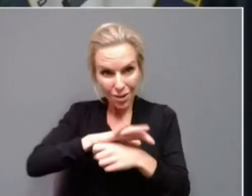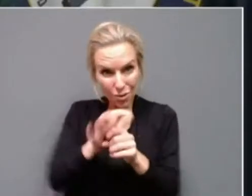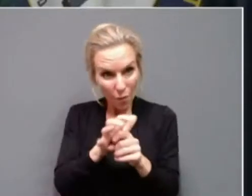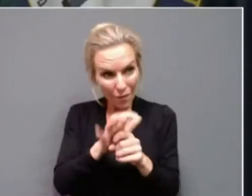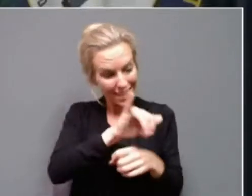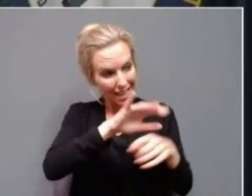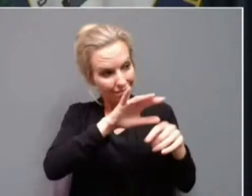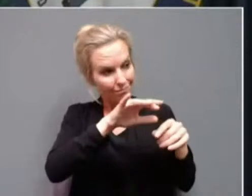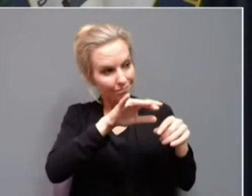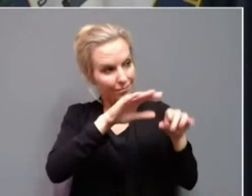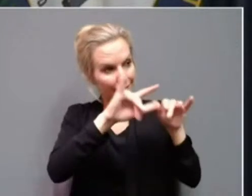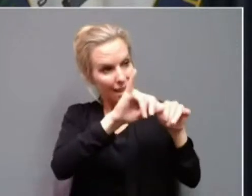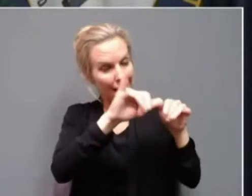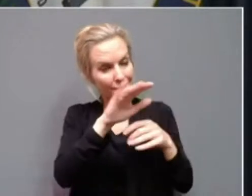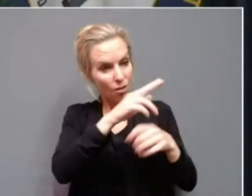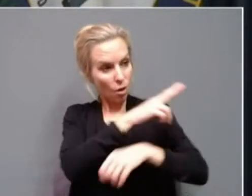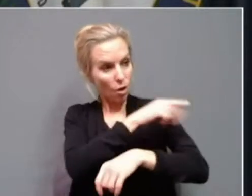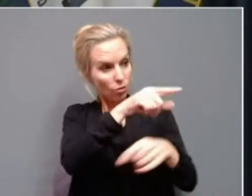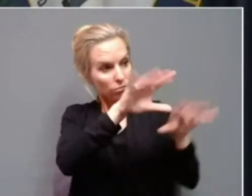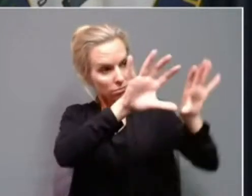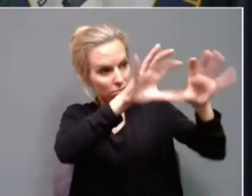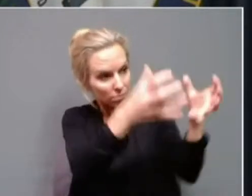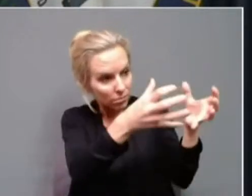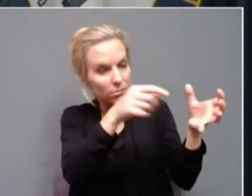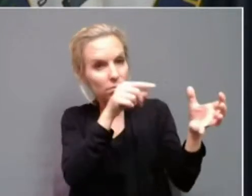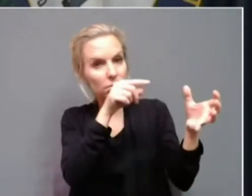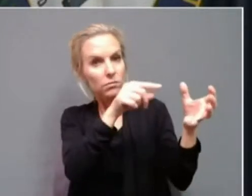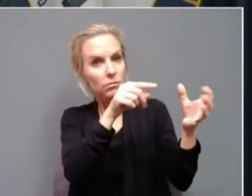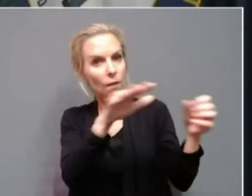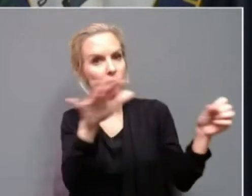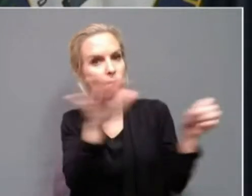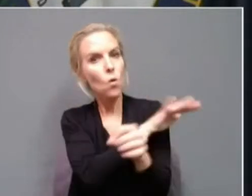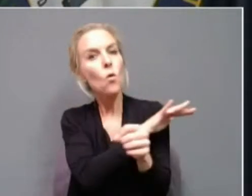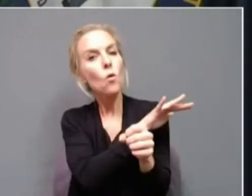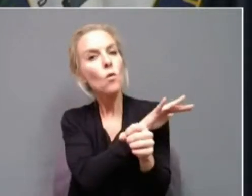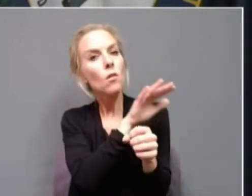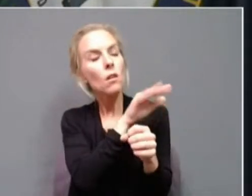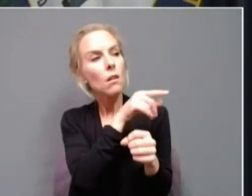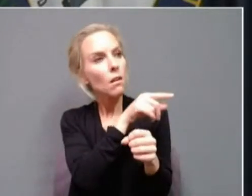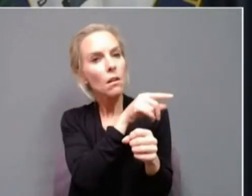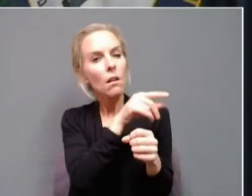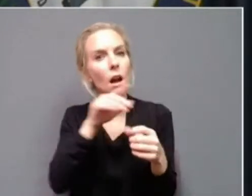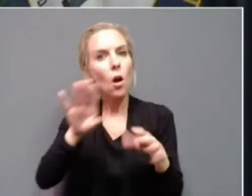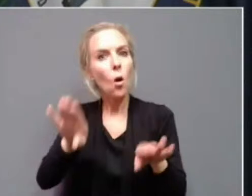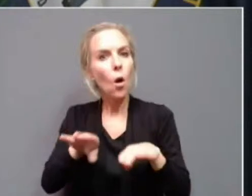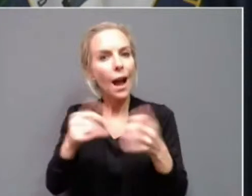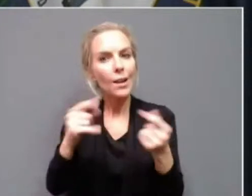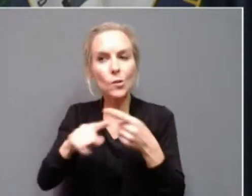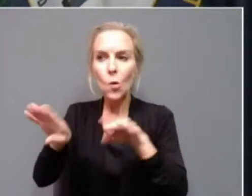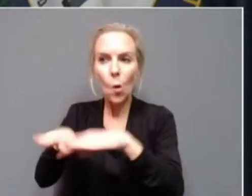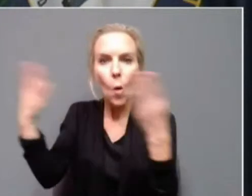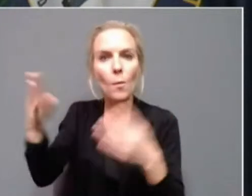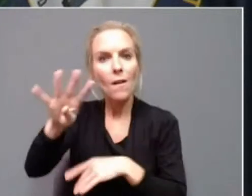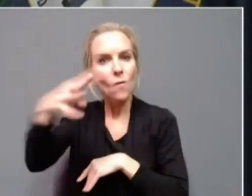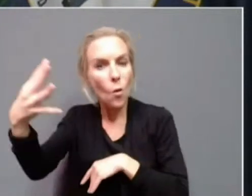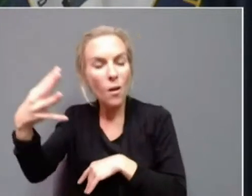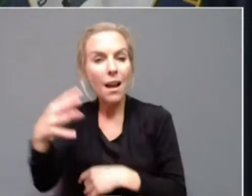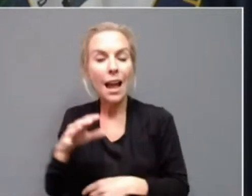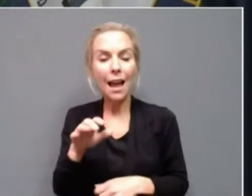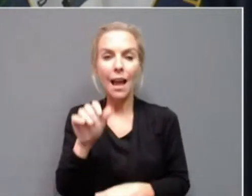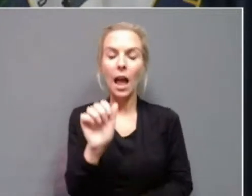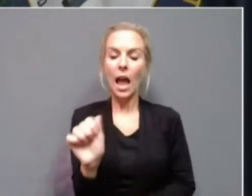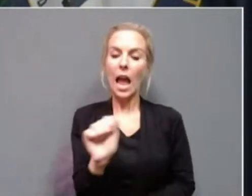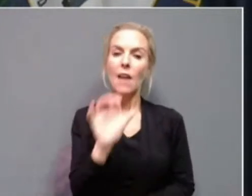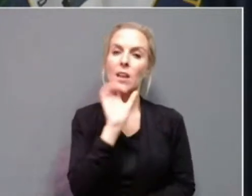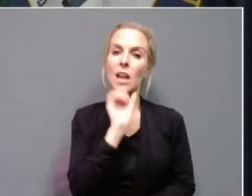We have opened a fourth COVID unit. Average age of cases going from